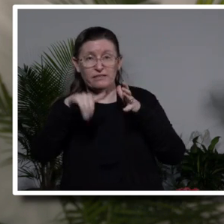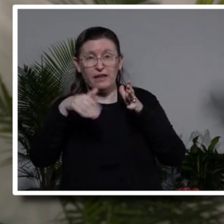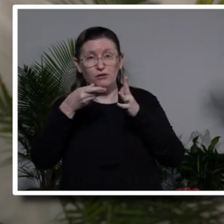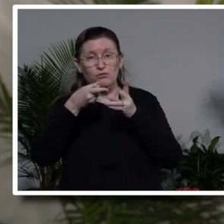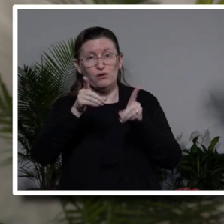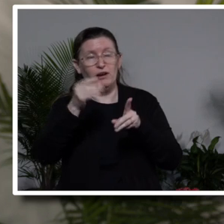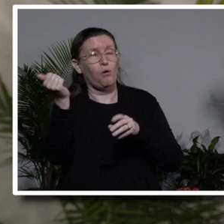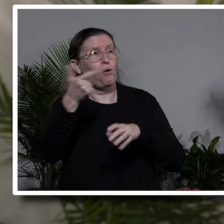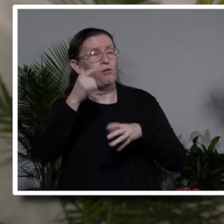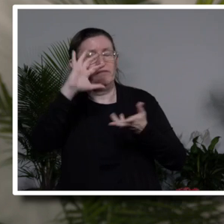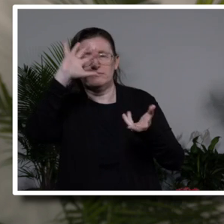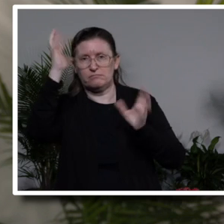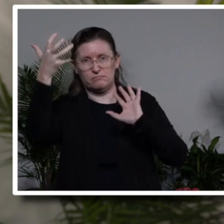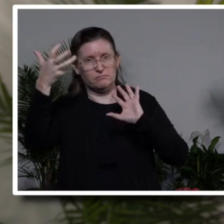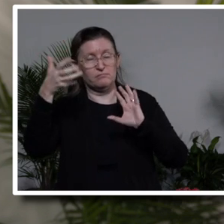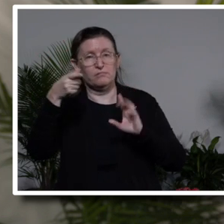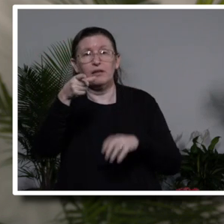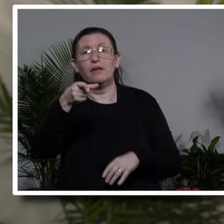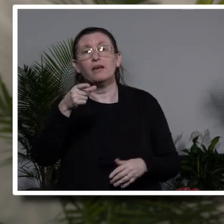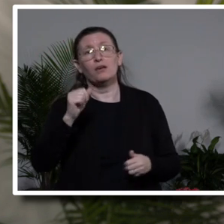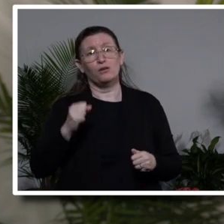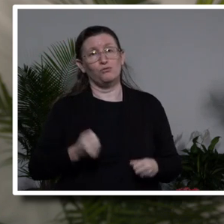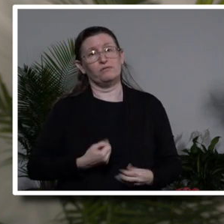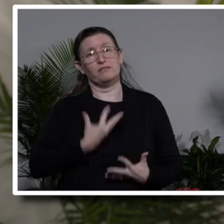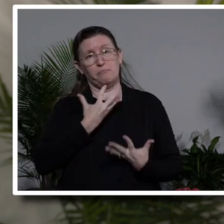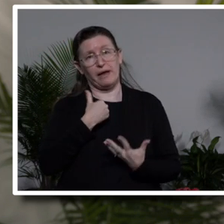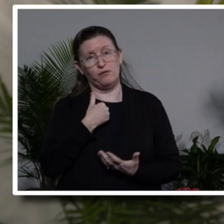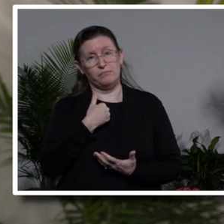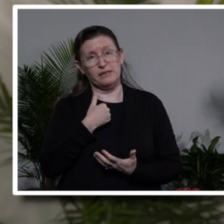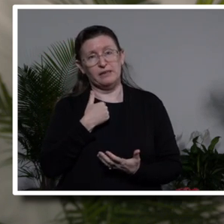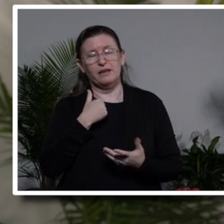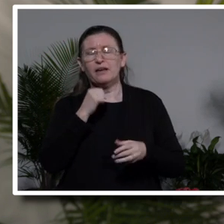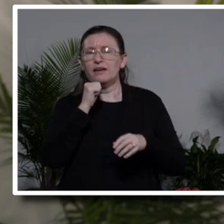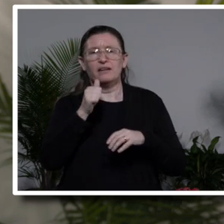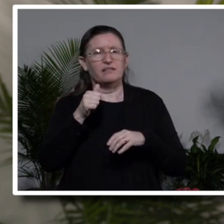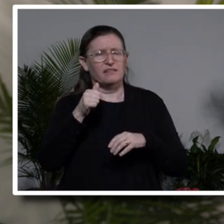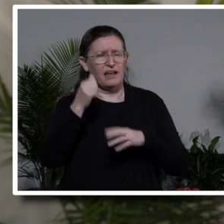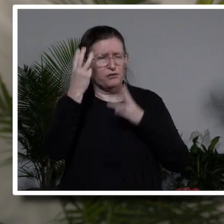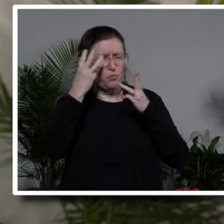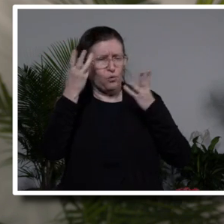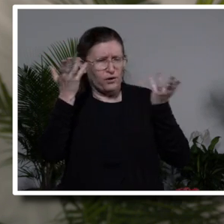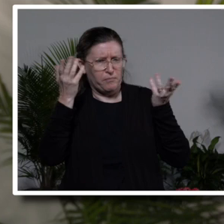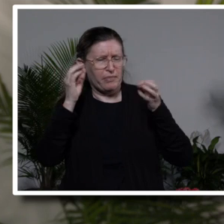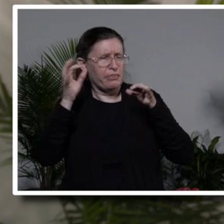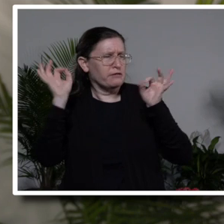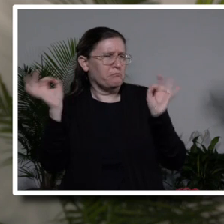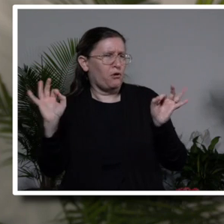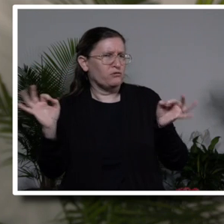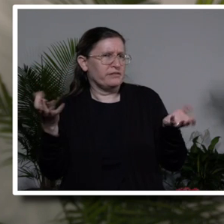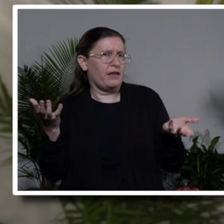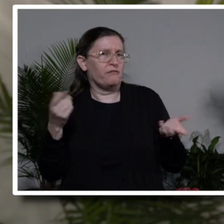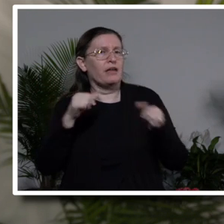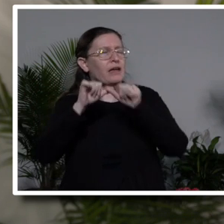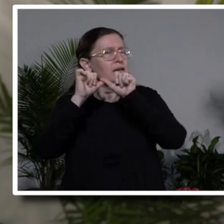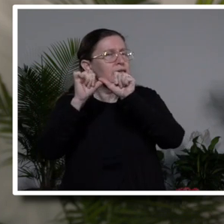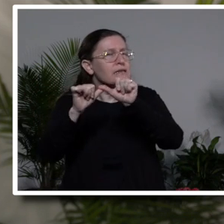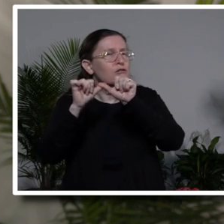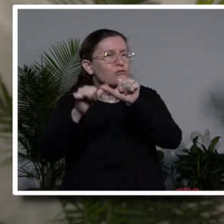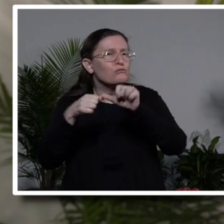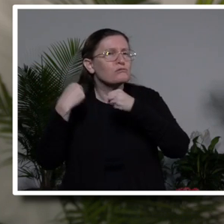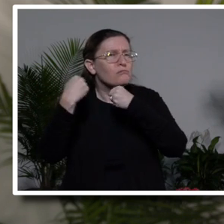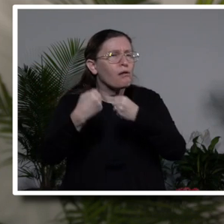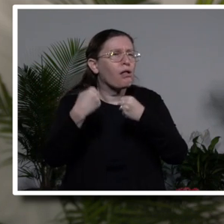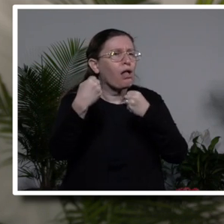uncertainty. I want you to know that you inspire me. Inspire and encourage me not to sweat the small stuff and continue to